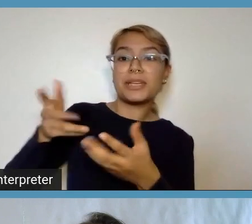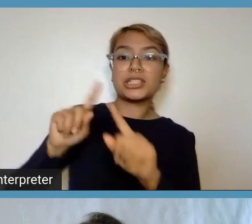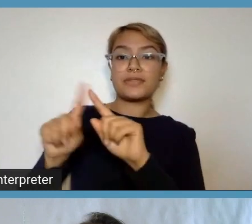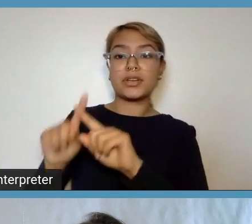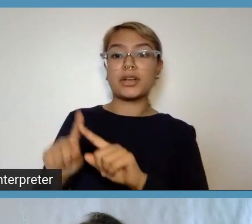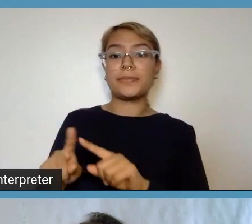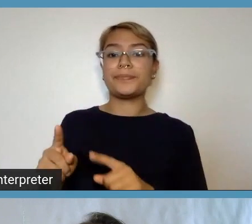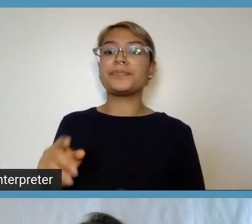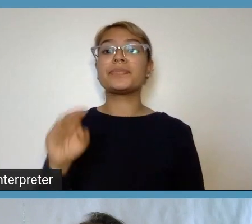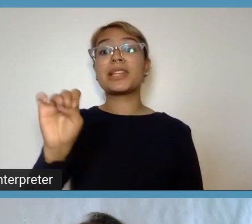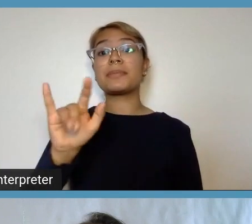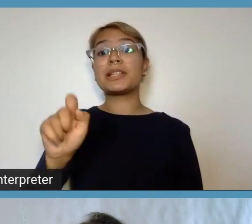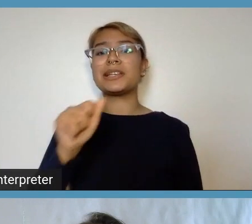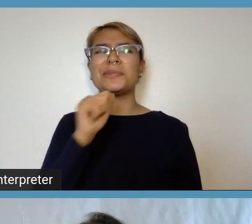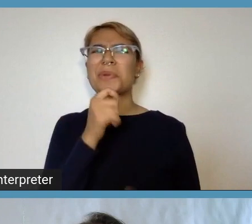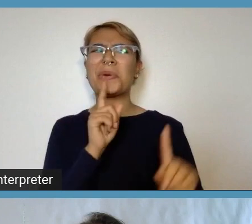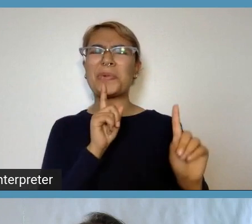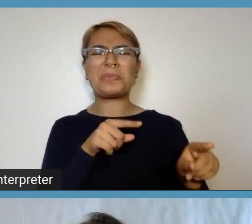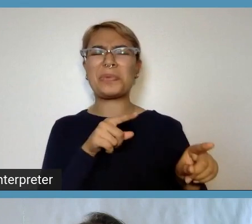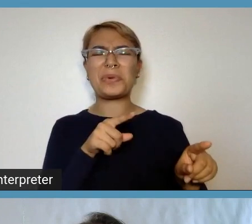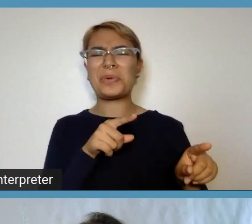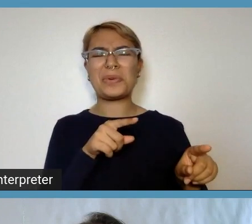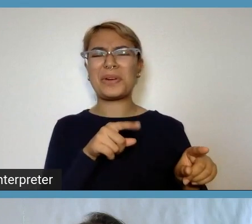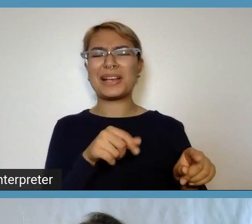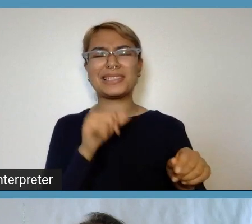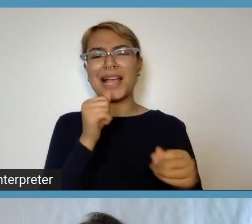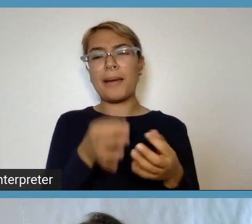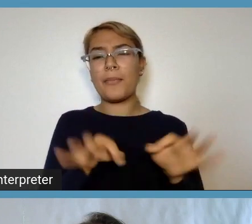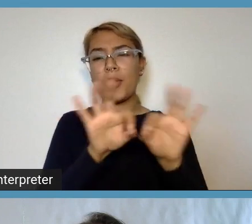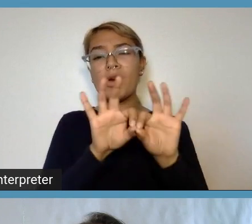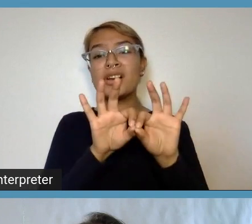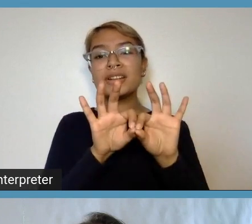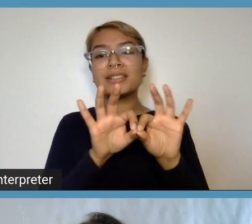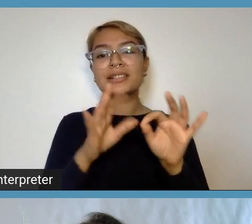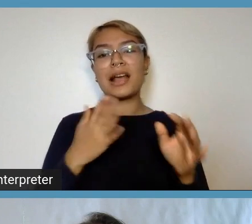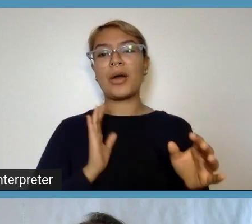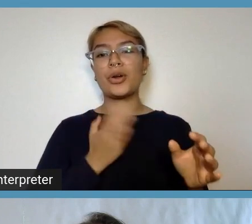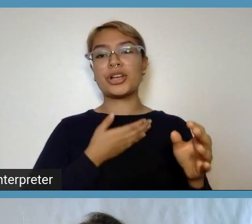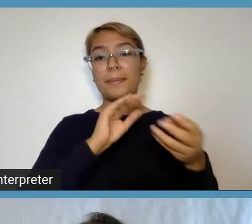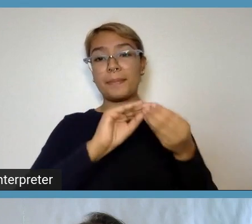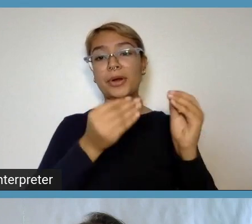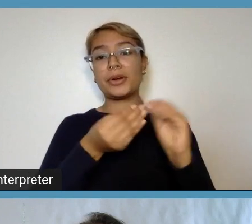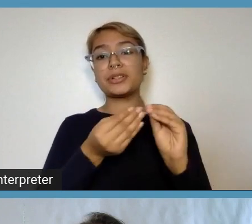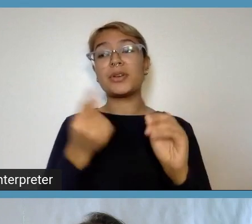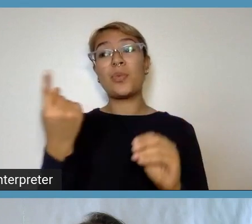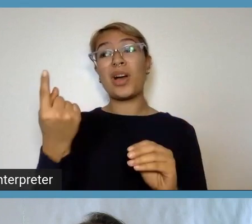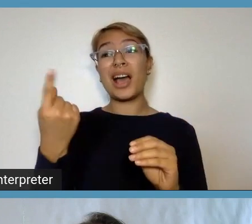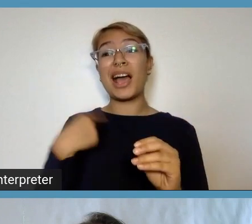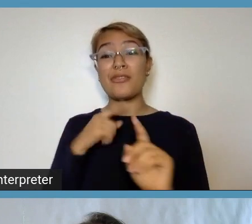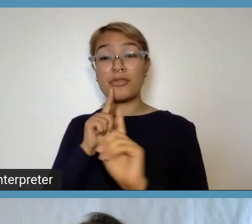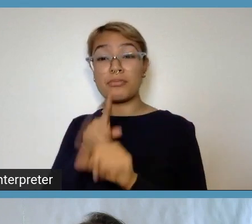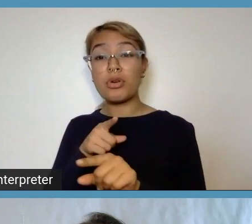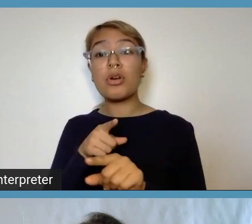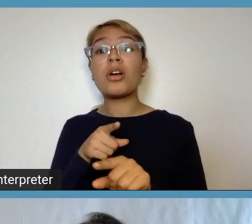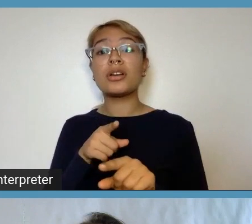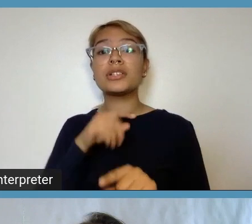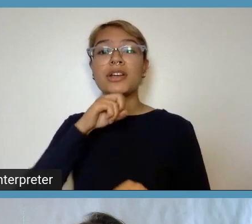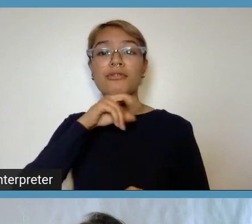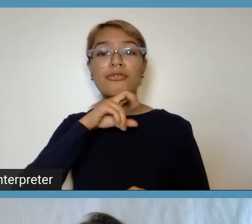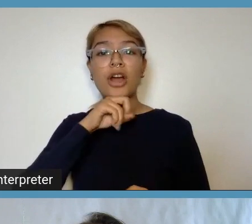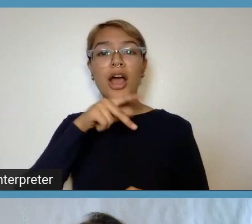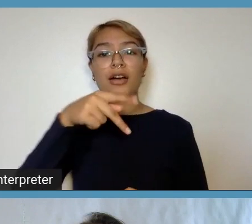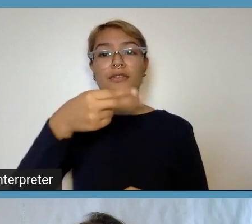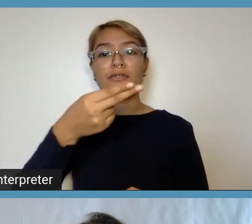actually report. The board doesn't care all that much on our numbers. The one I did report on was the frog